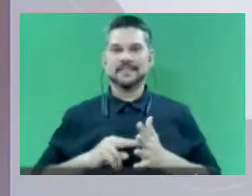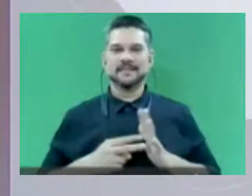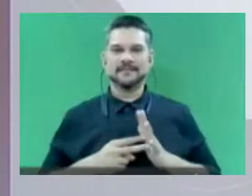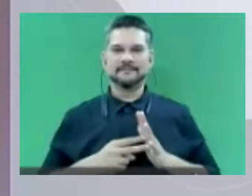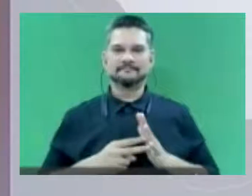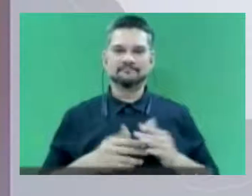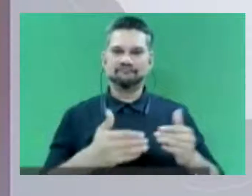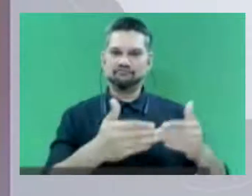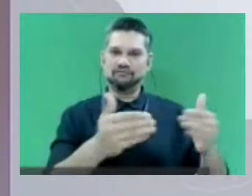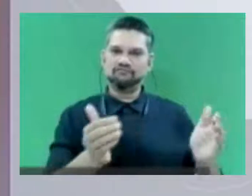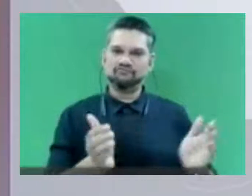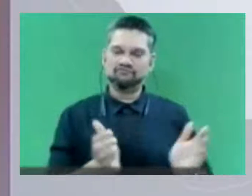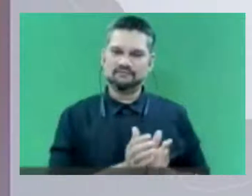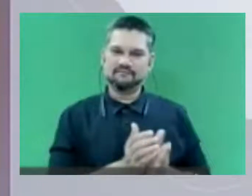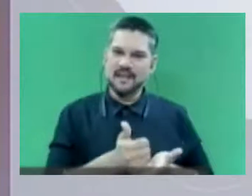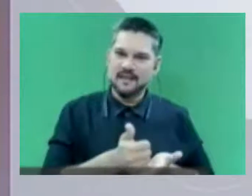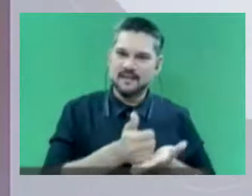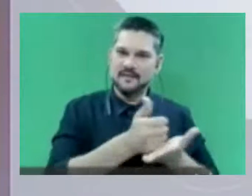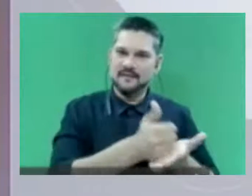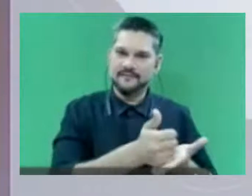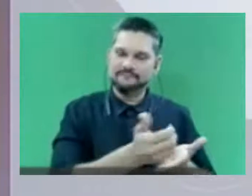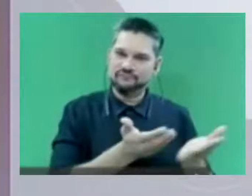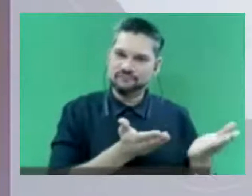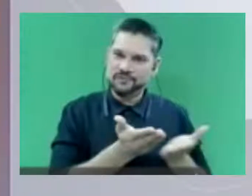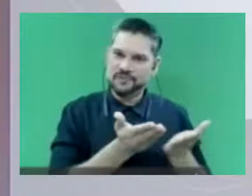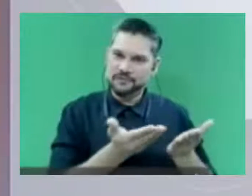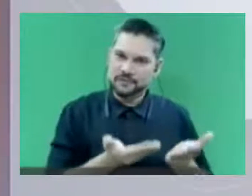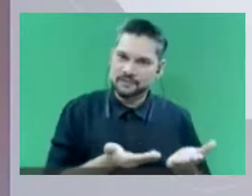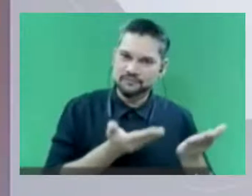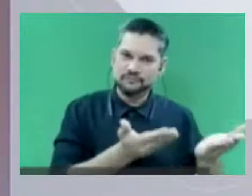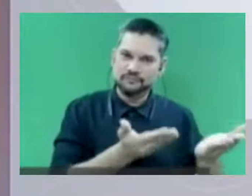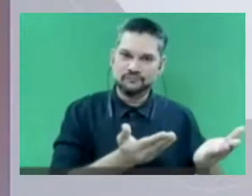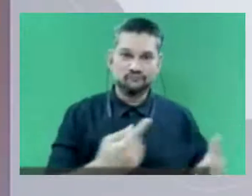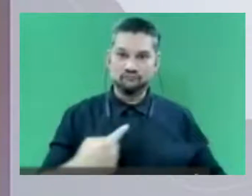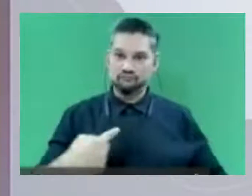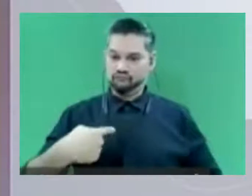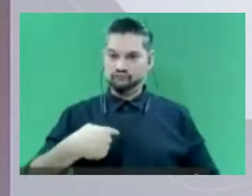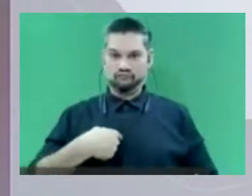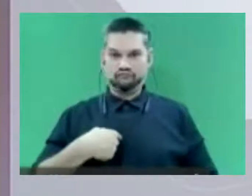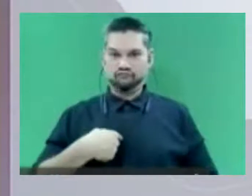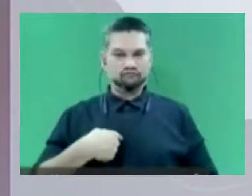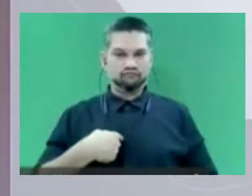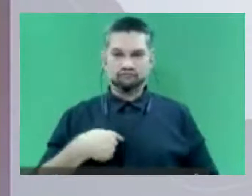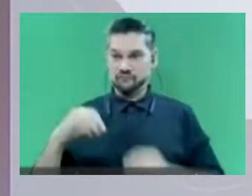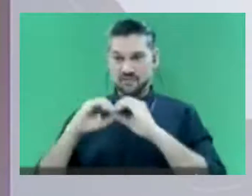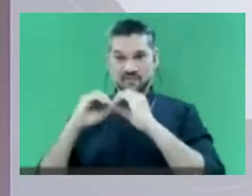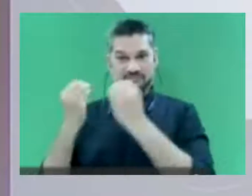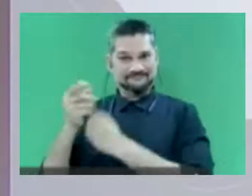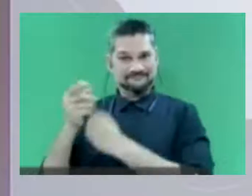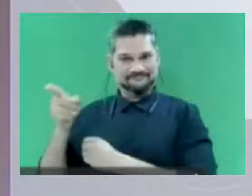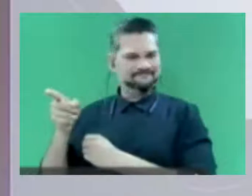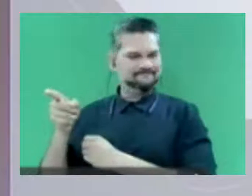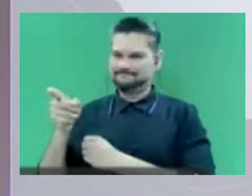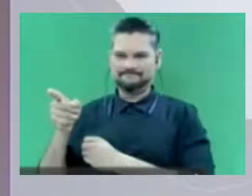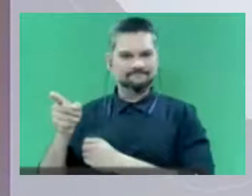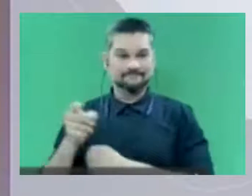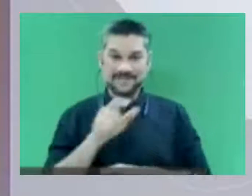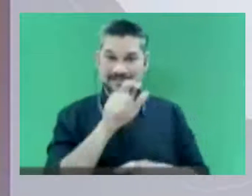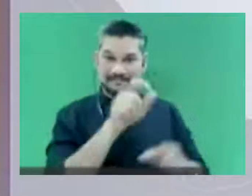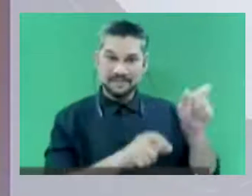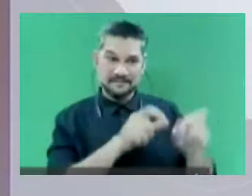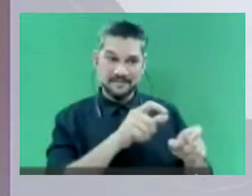the community. It should not be about me, it should not be about the organization, but it should be about the person that you're actually